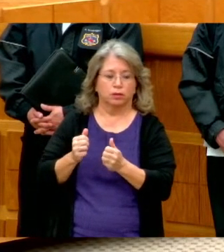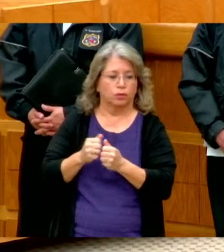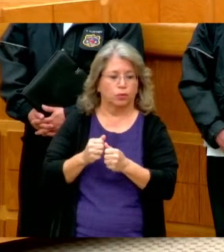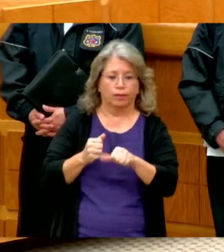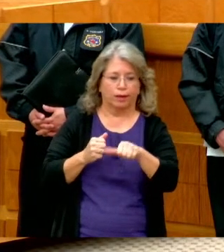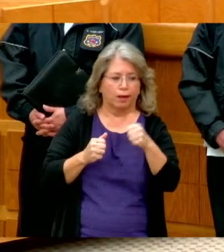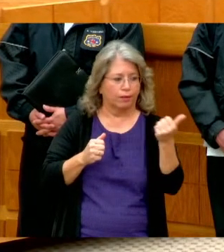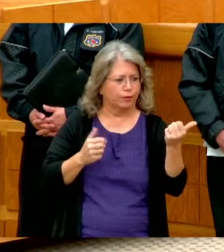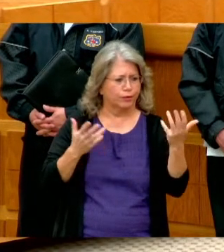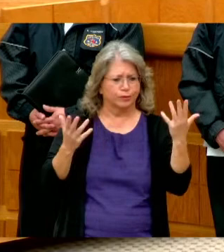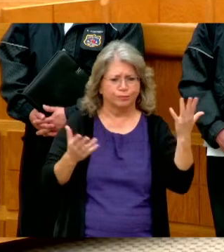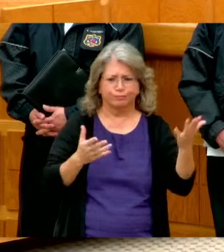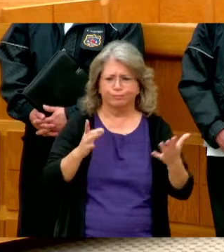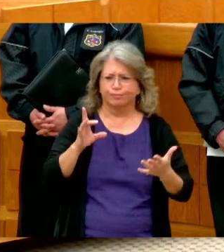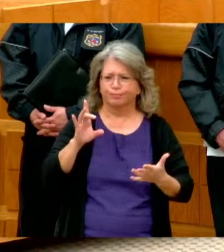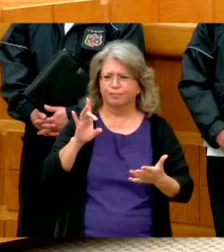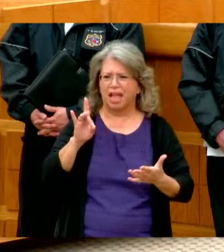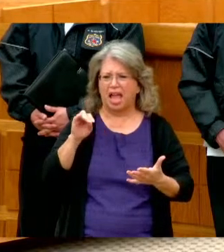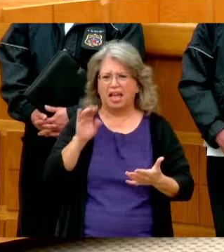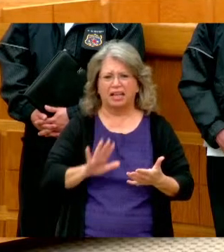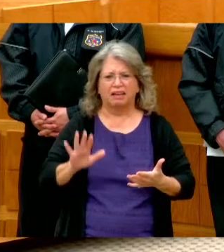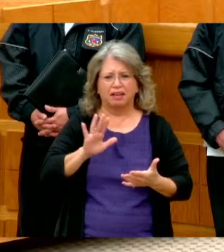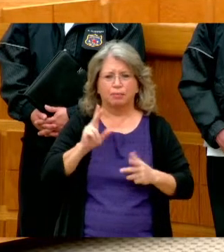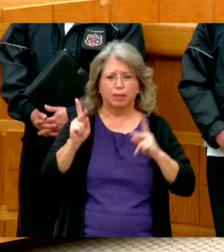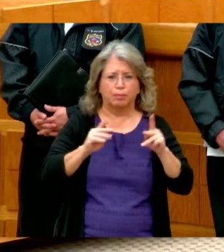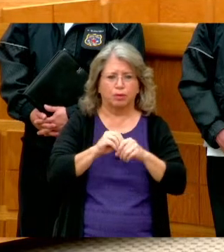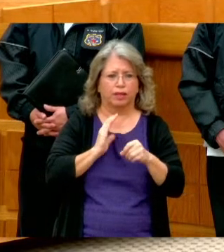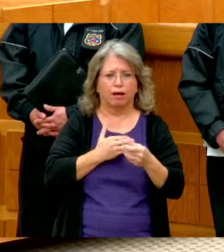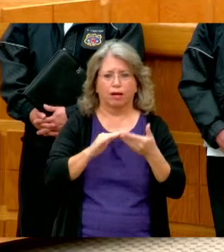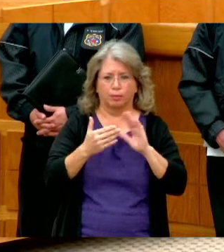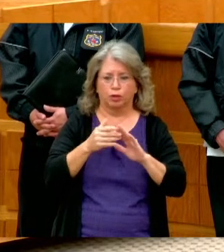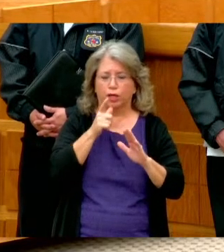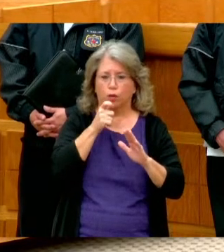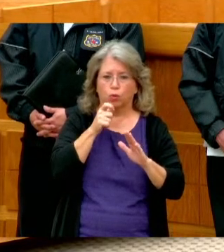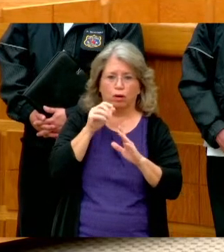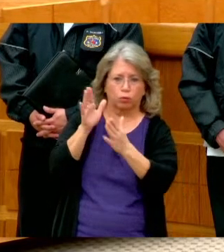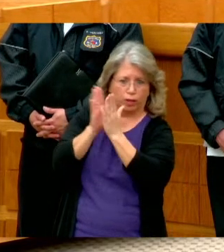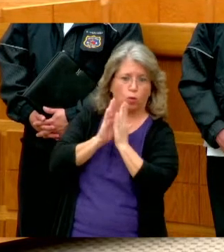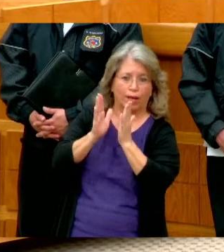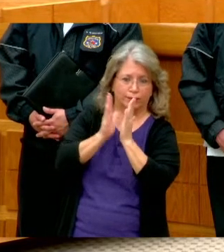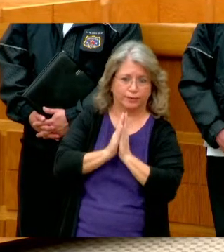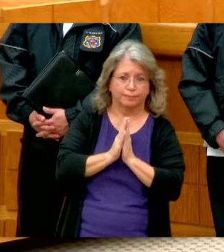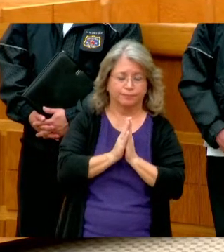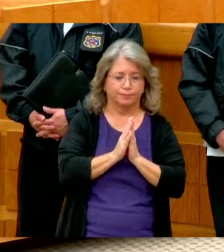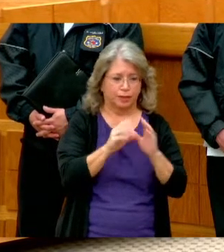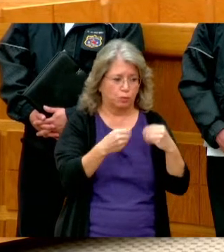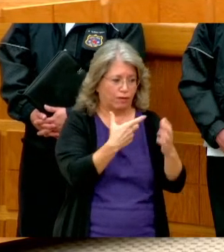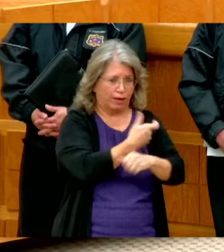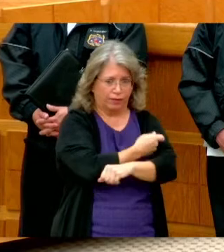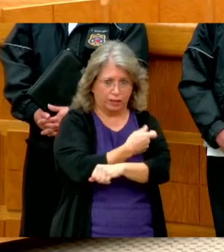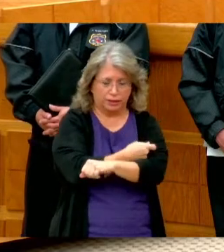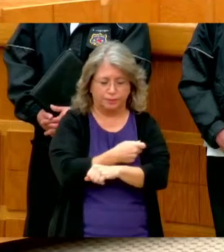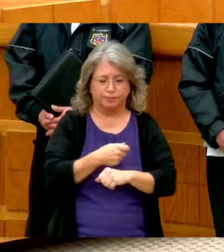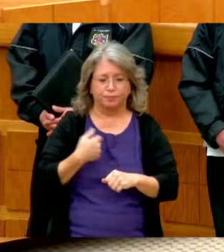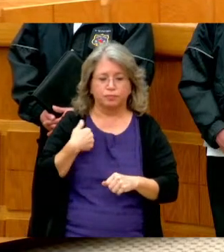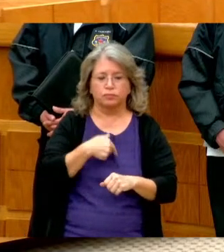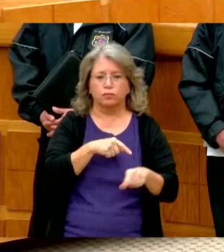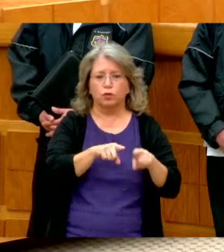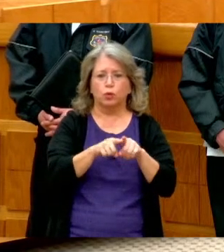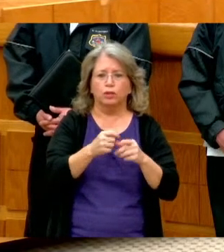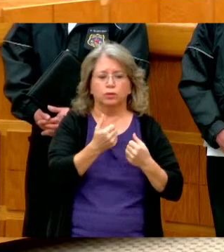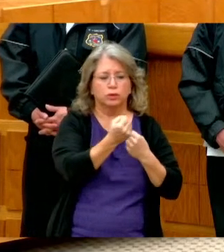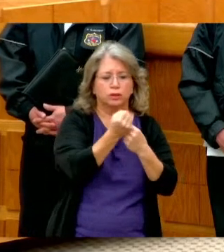in our community. And the other thing is we're also supporting logistics for other providers.